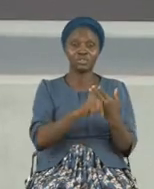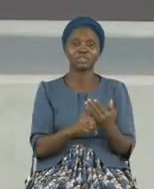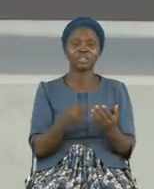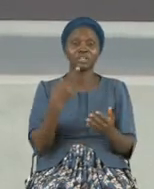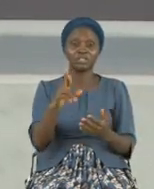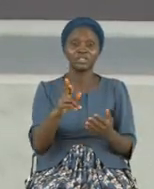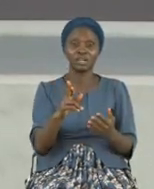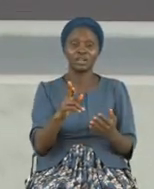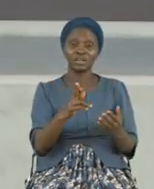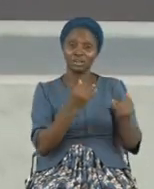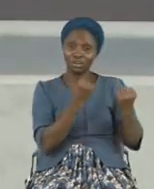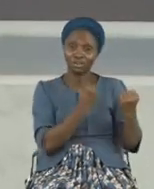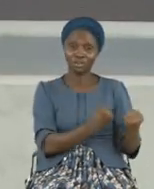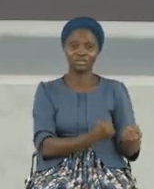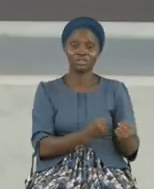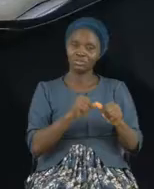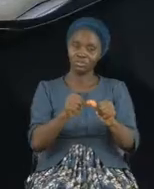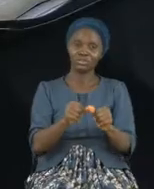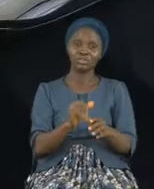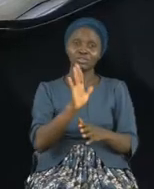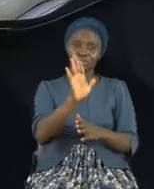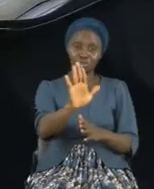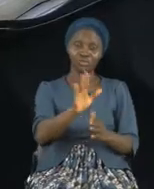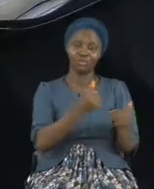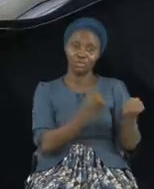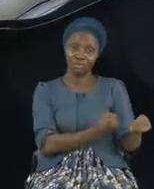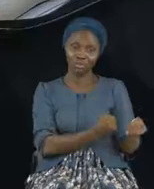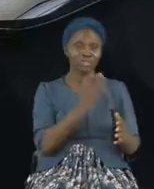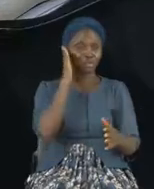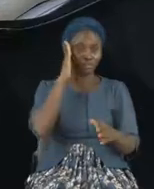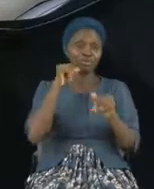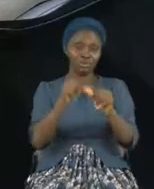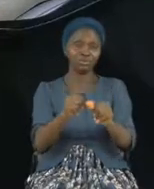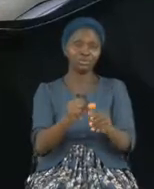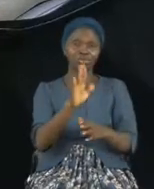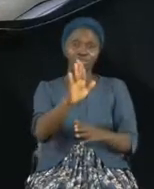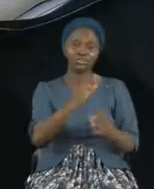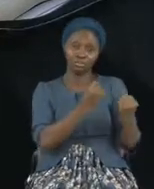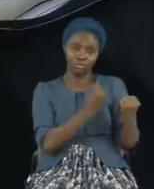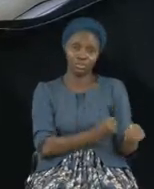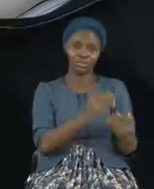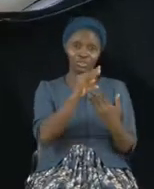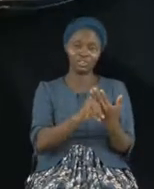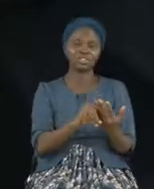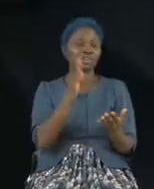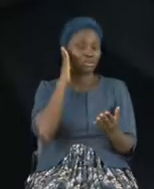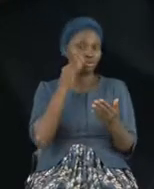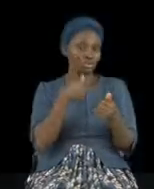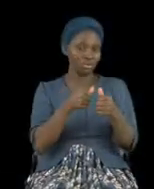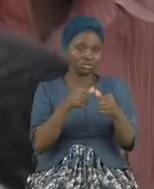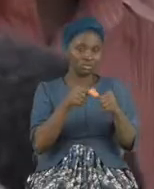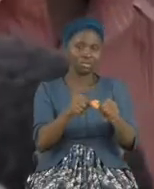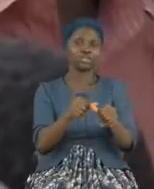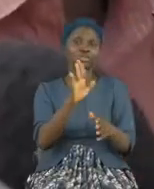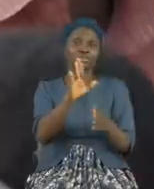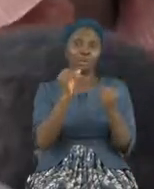Your courage will continue. Your boldness will continue. Your power will